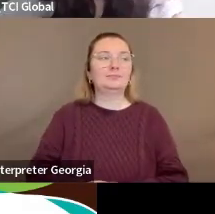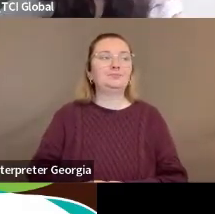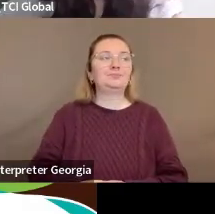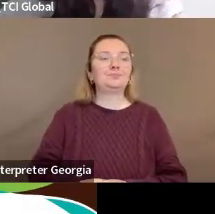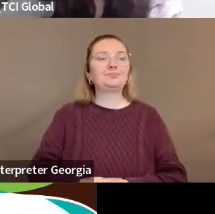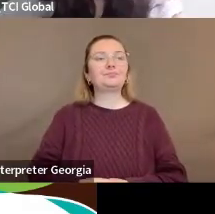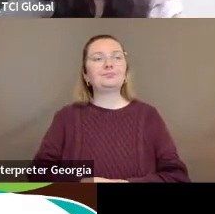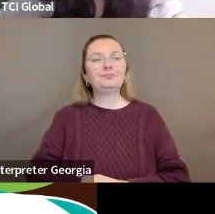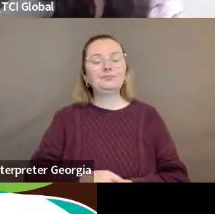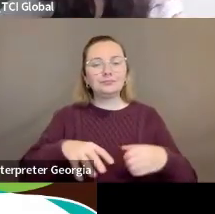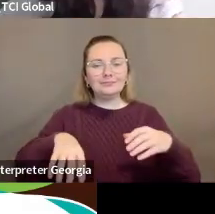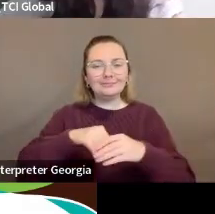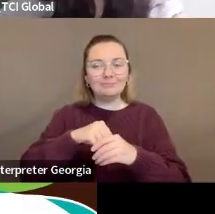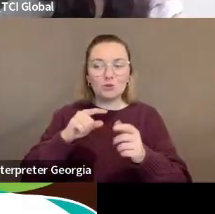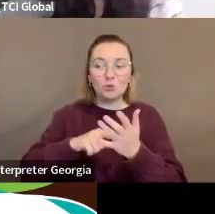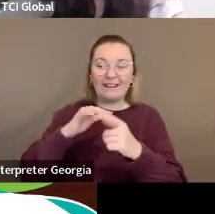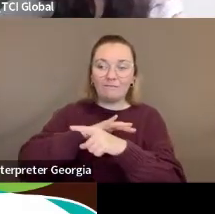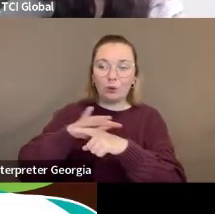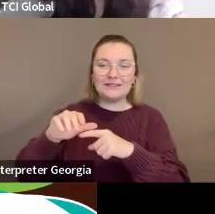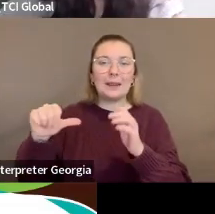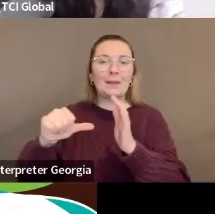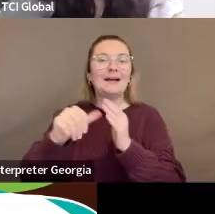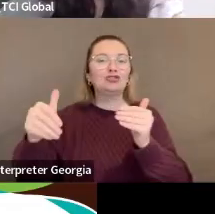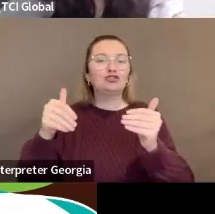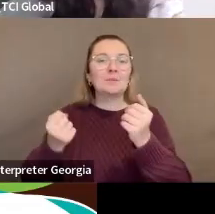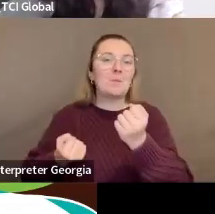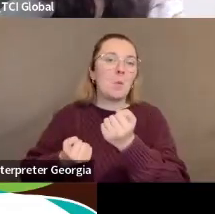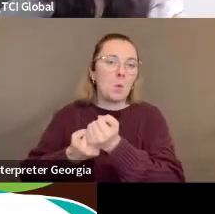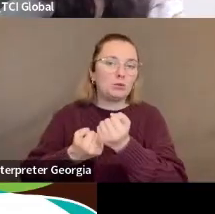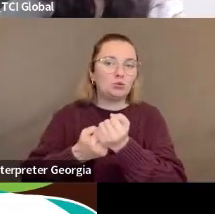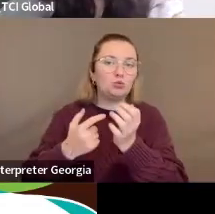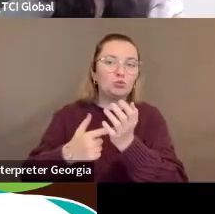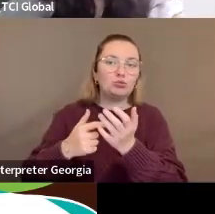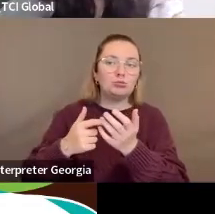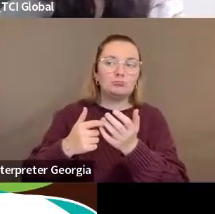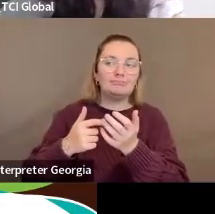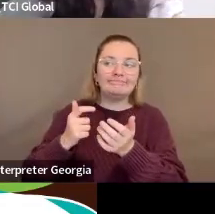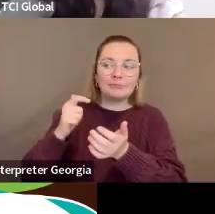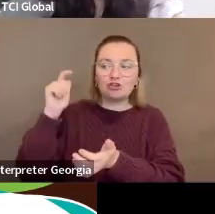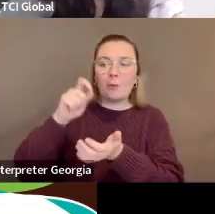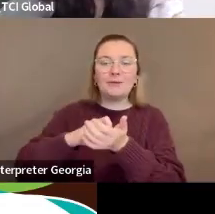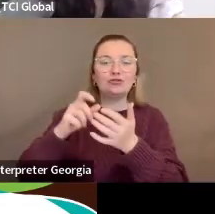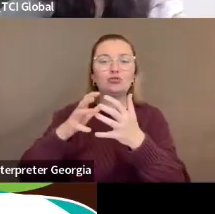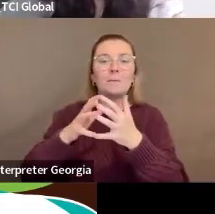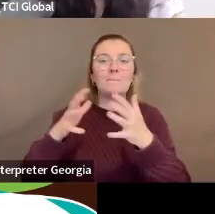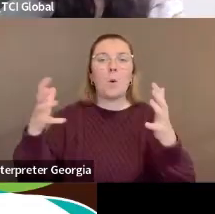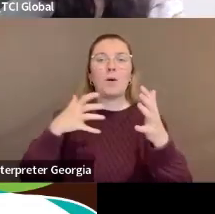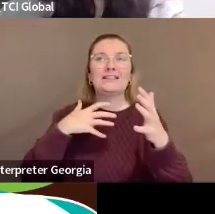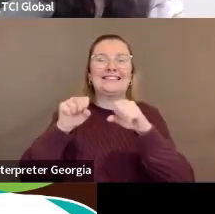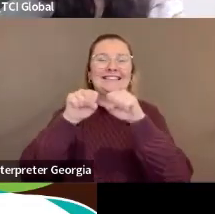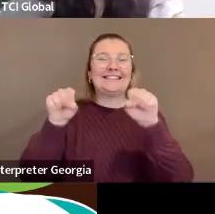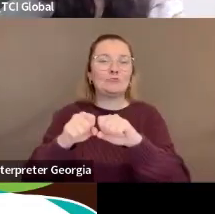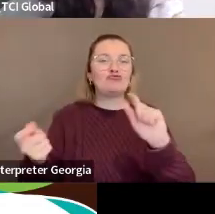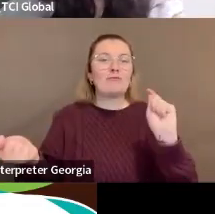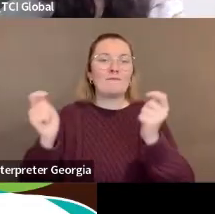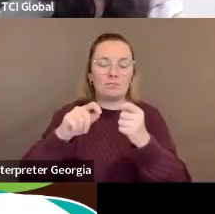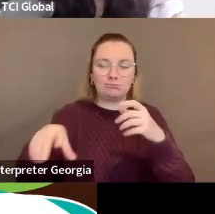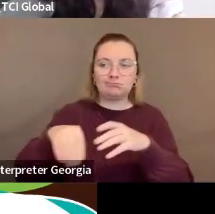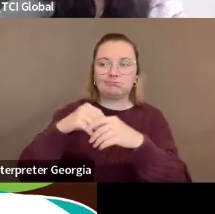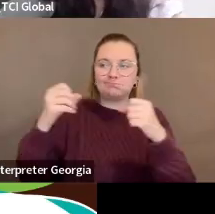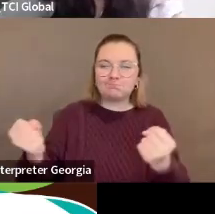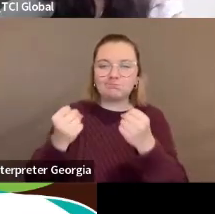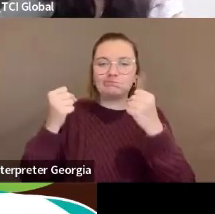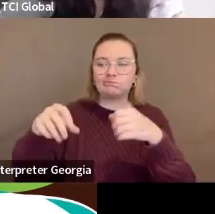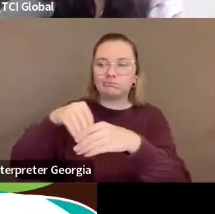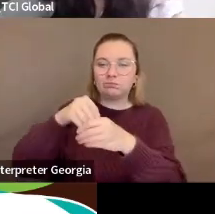it includes influencing budget support. So to contribute to broader systems reform. So we strengthen inclusive service